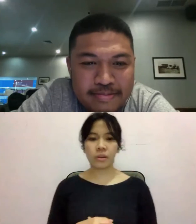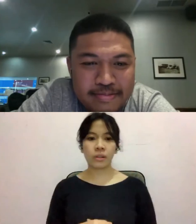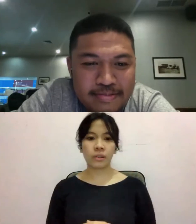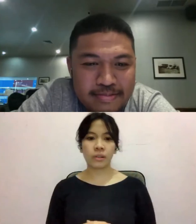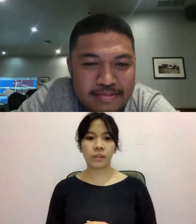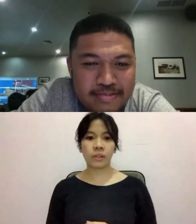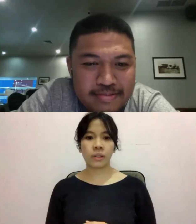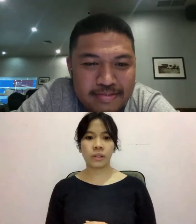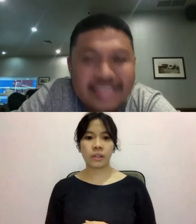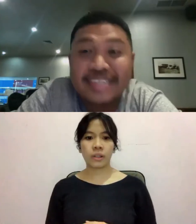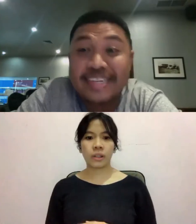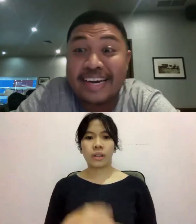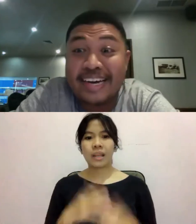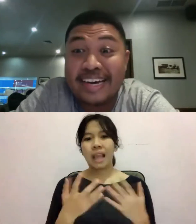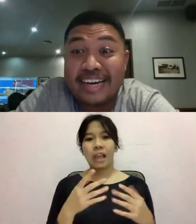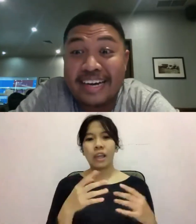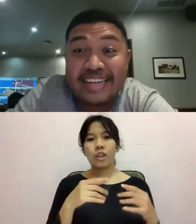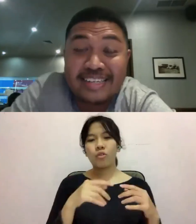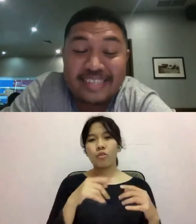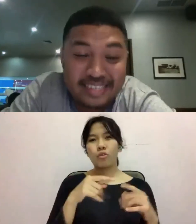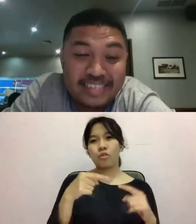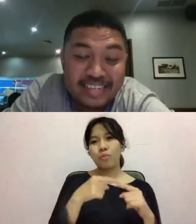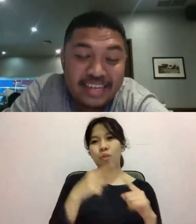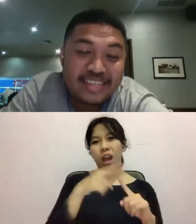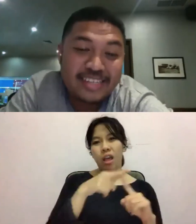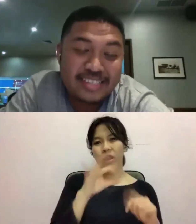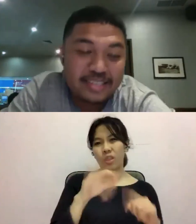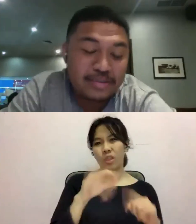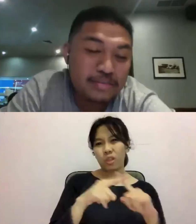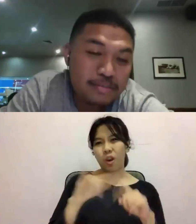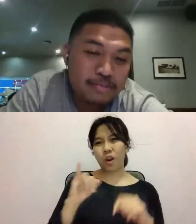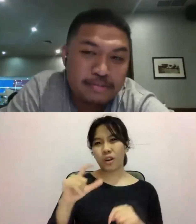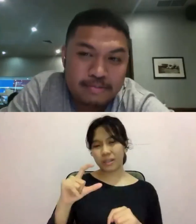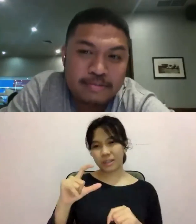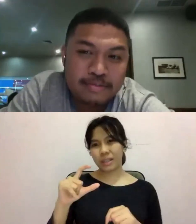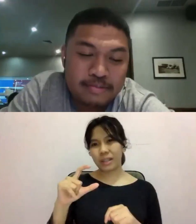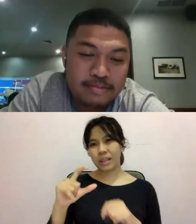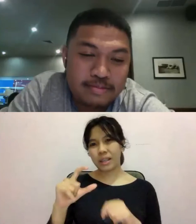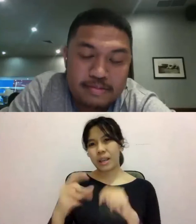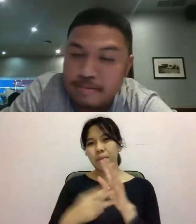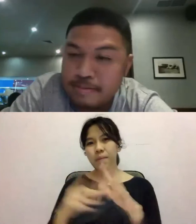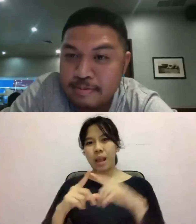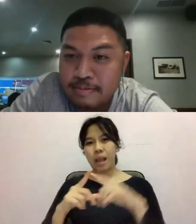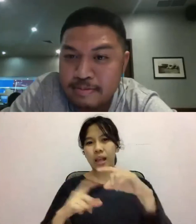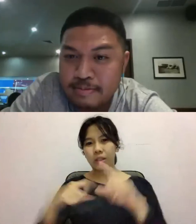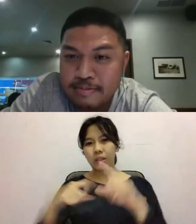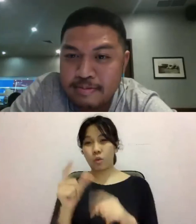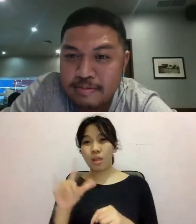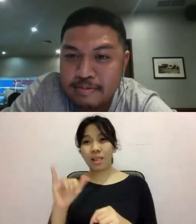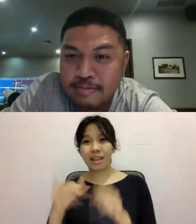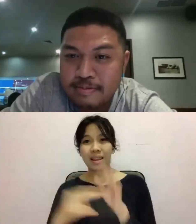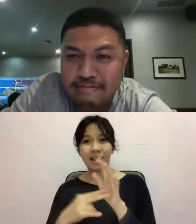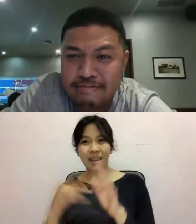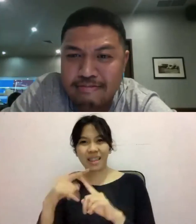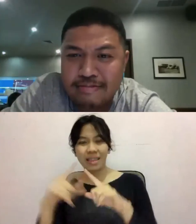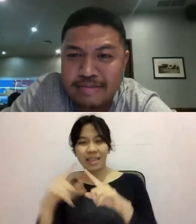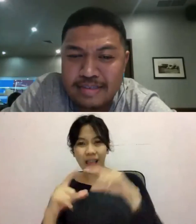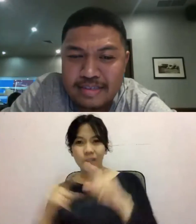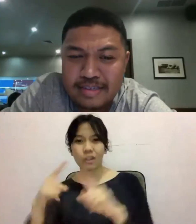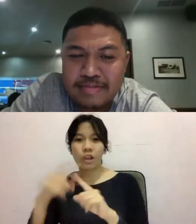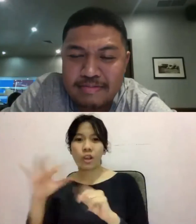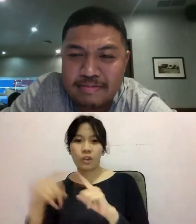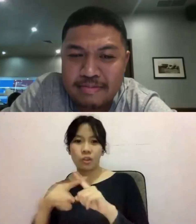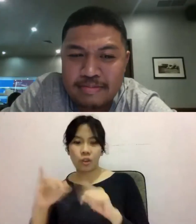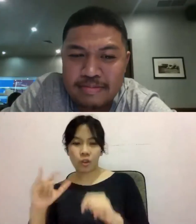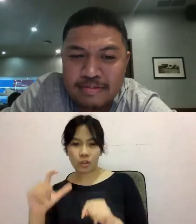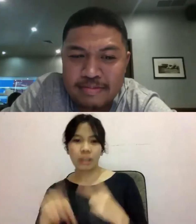toxic masculinity and also Yeah. patriarchal values, and also the cis heteronormative standards